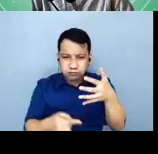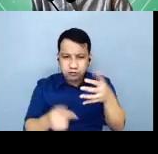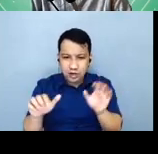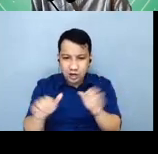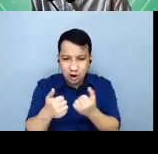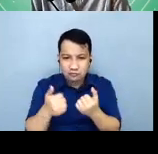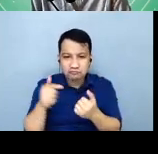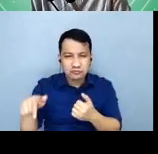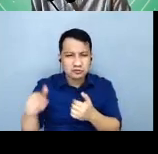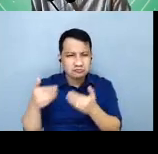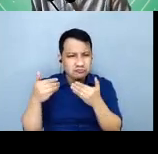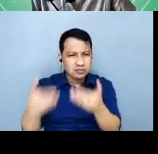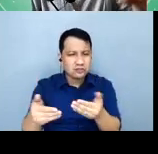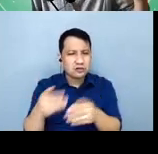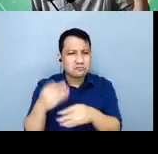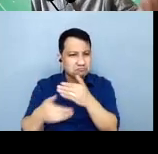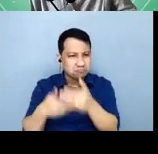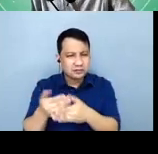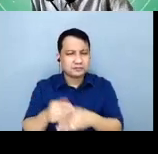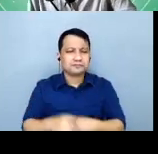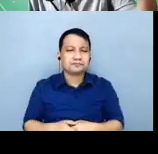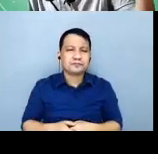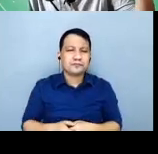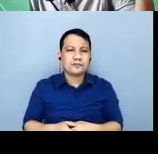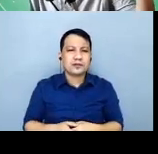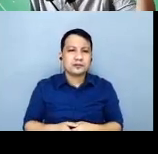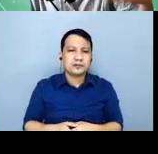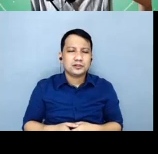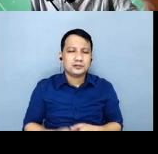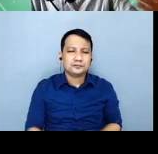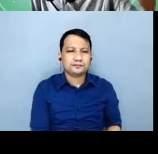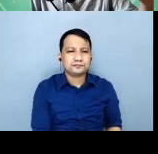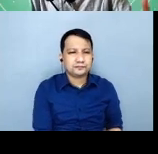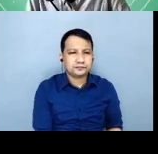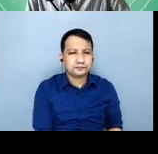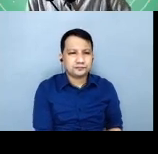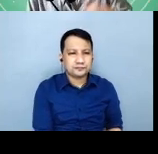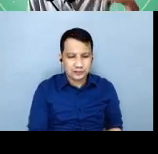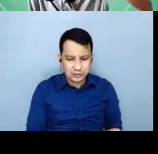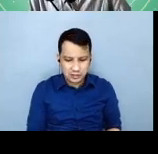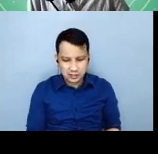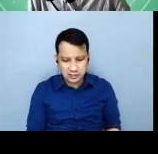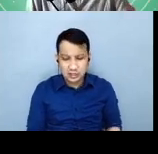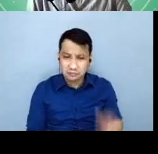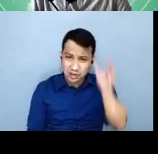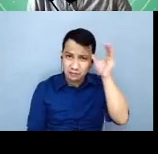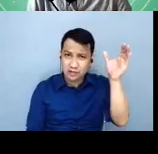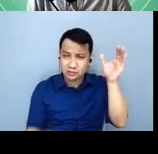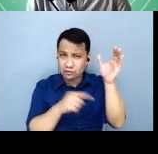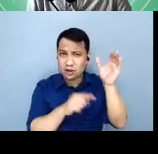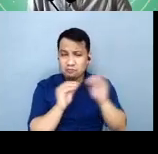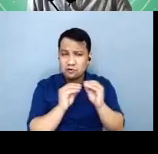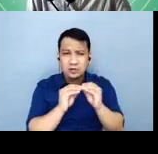sustainable the process is. And again, this concept doesn't necessarily have to be a product or